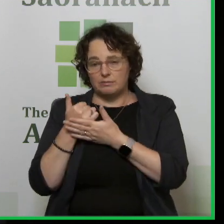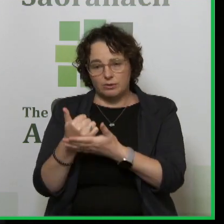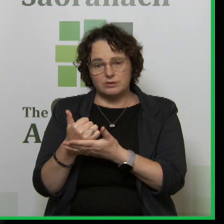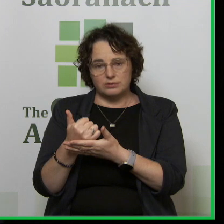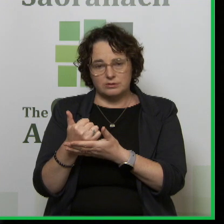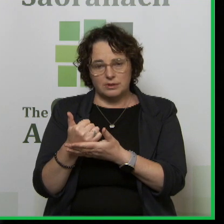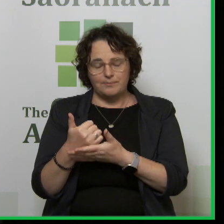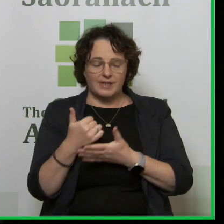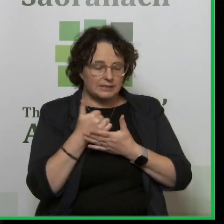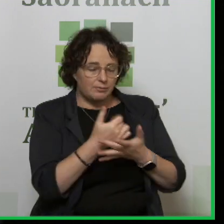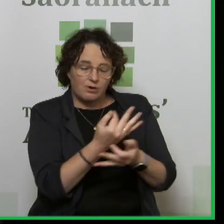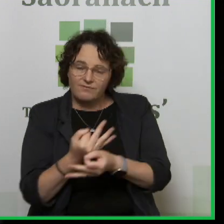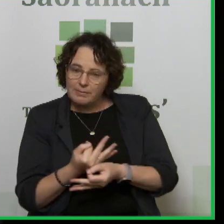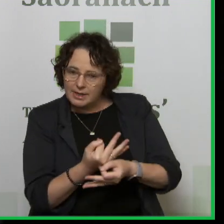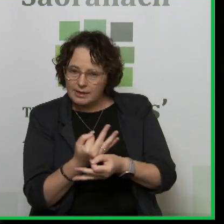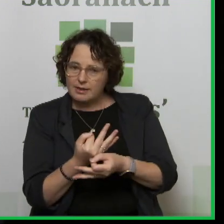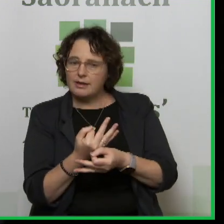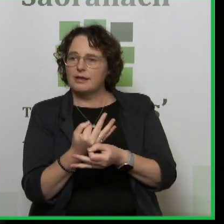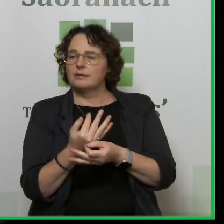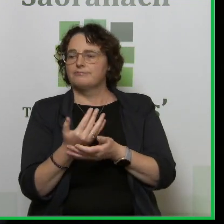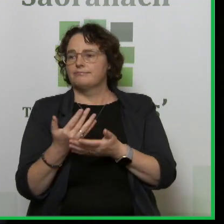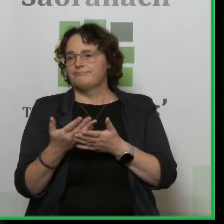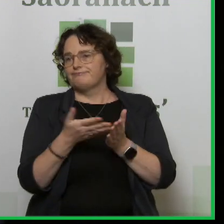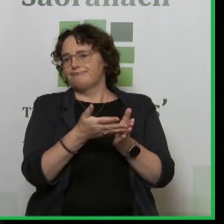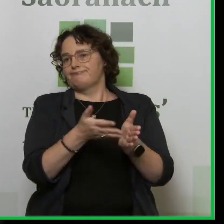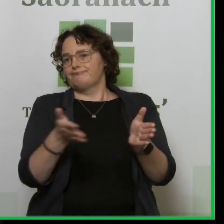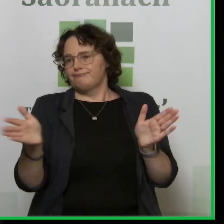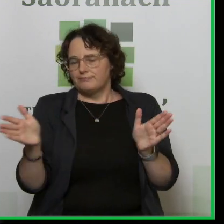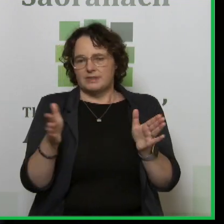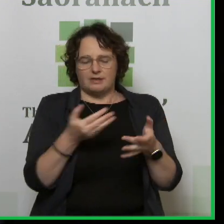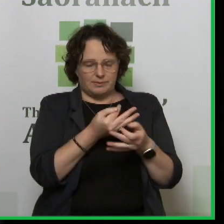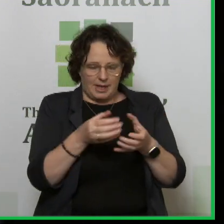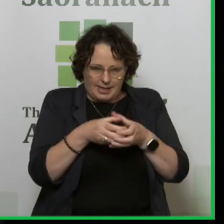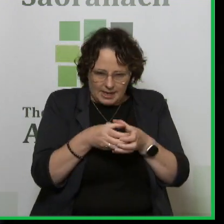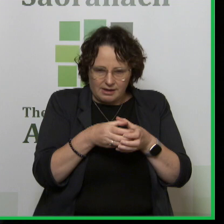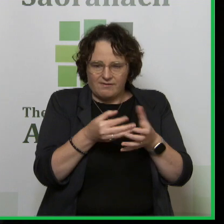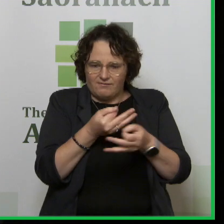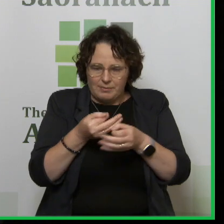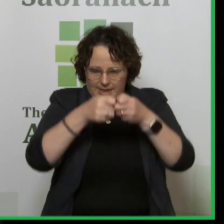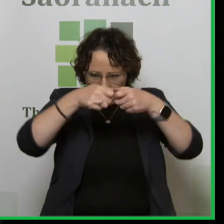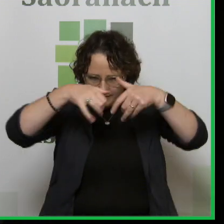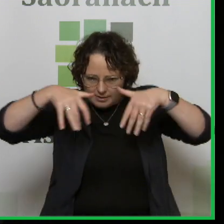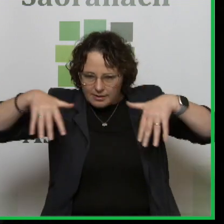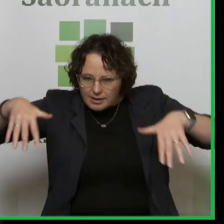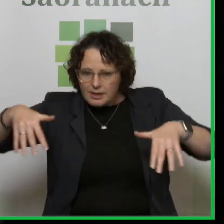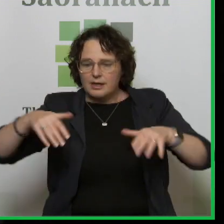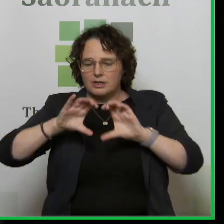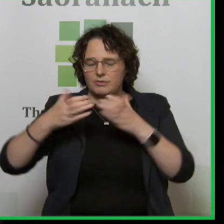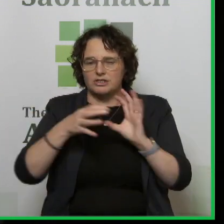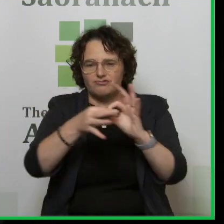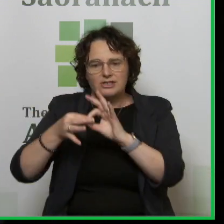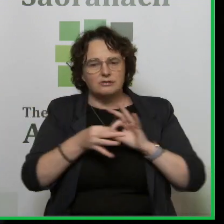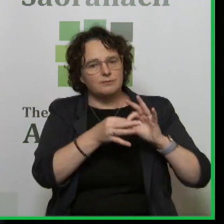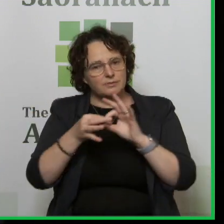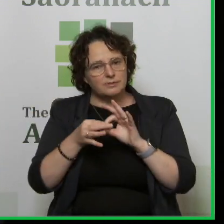of support of families across nuclear extended family, right into community relationships, they're the reasons that many of